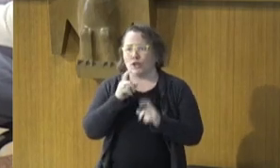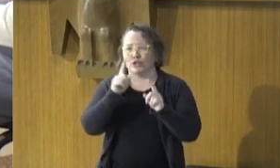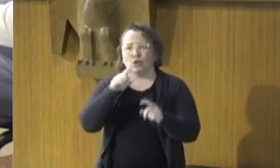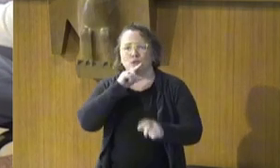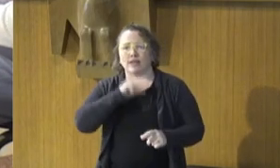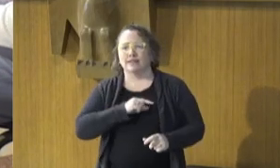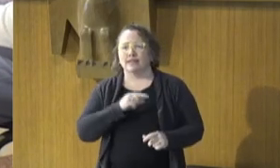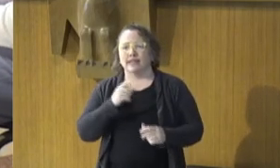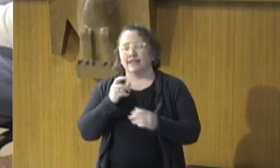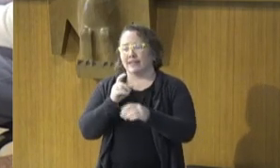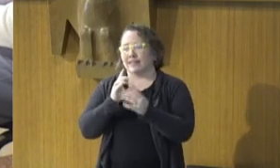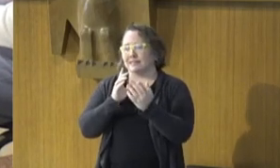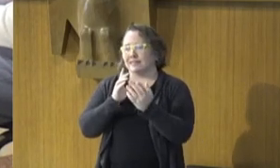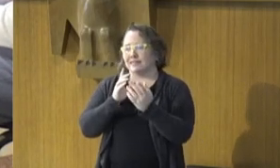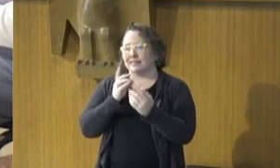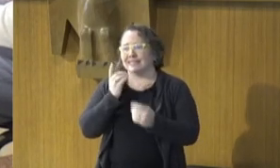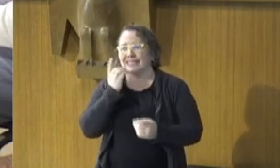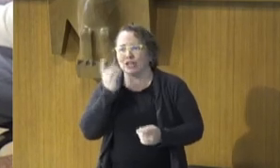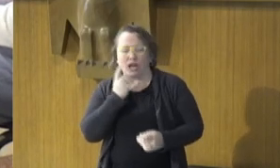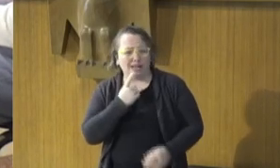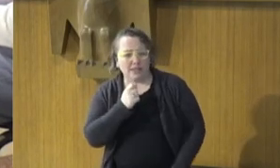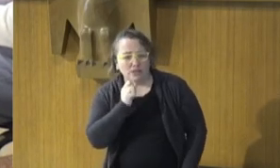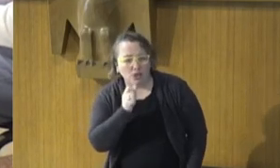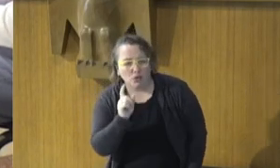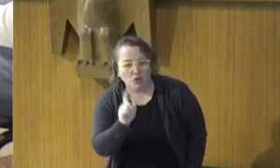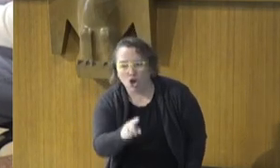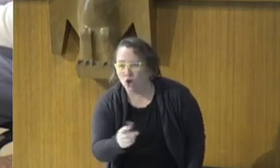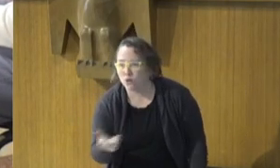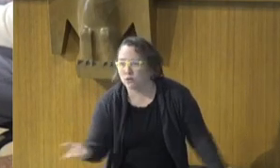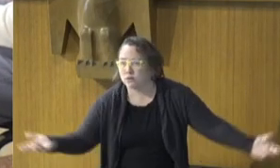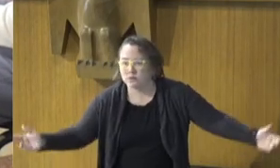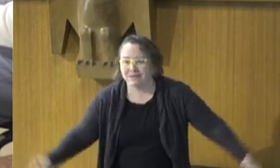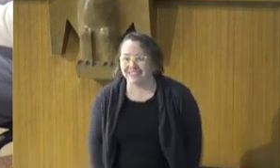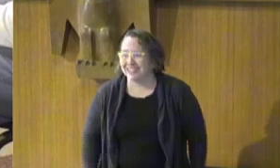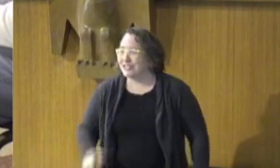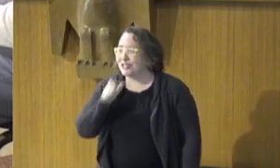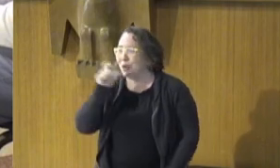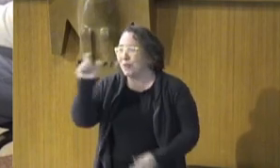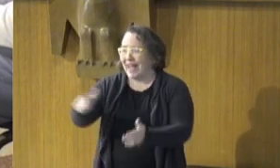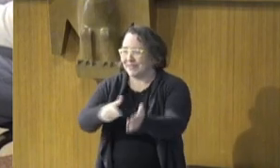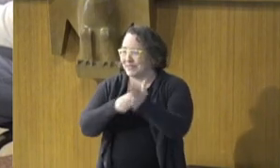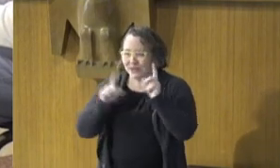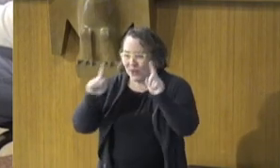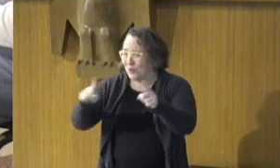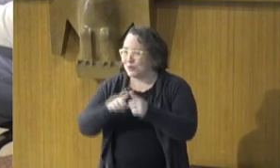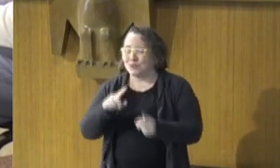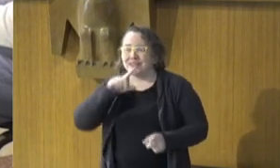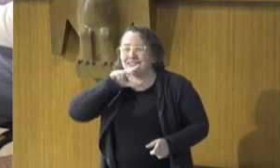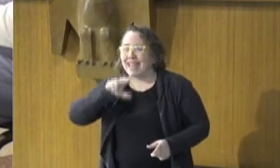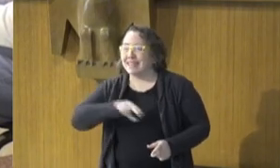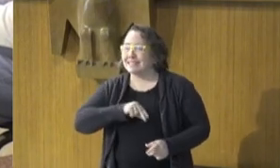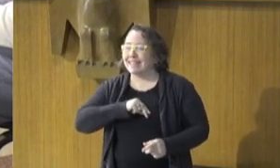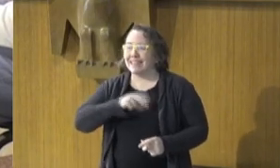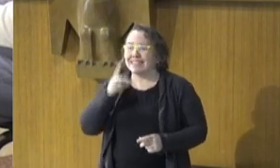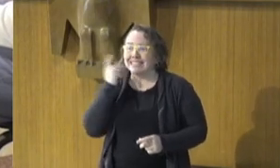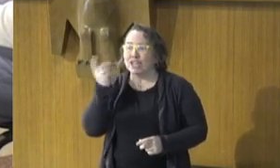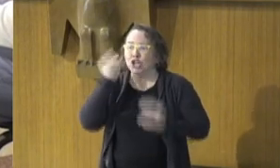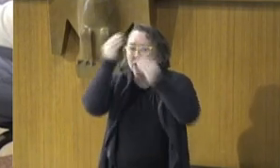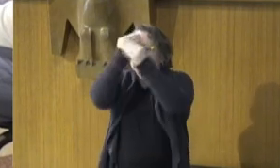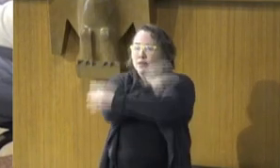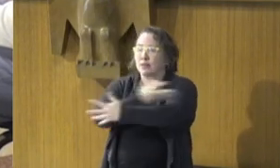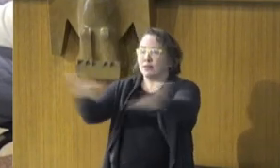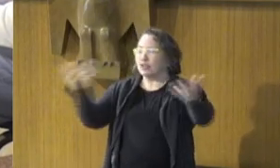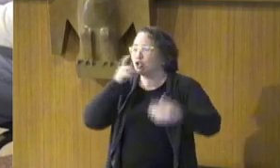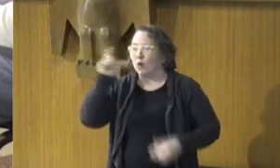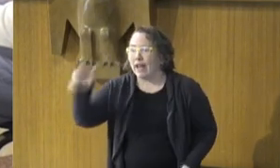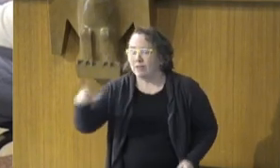dinner. And I said to her, Mary, don't go. Okay, you don't have to go to Thanksgiving dinner this year, friends. I'm just going to put that out there.